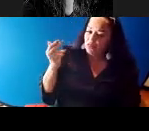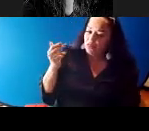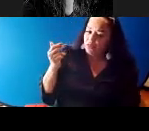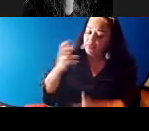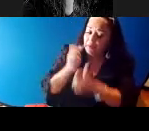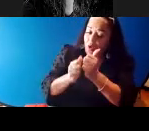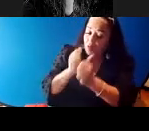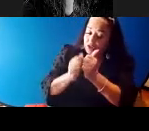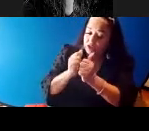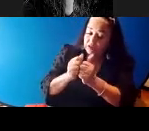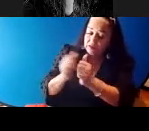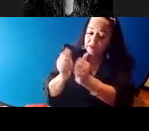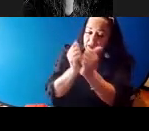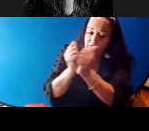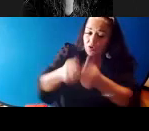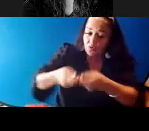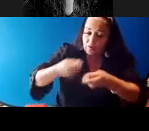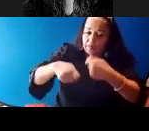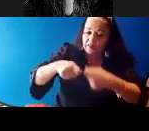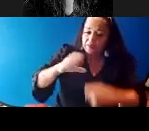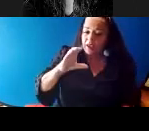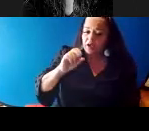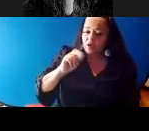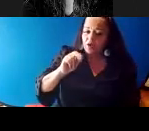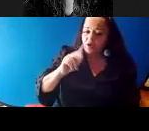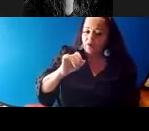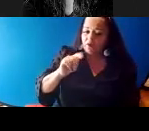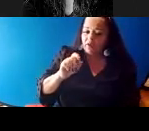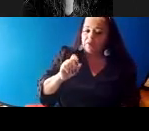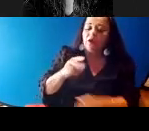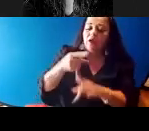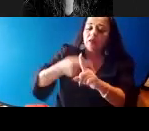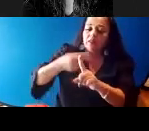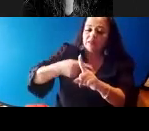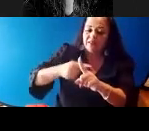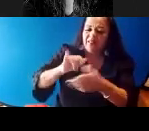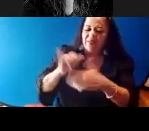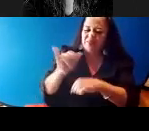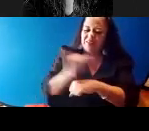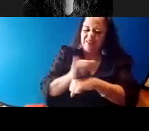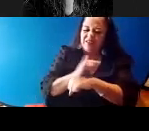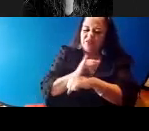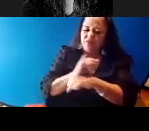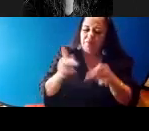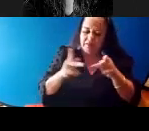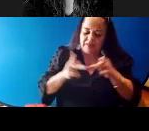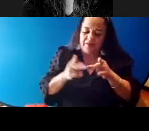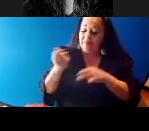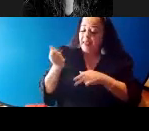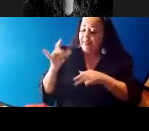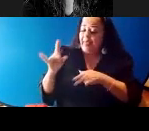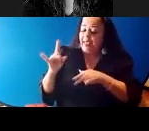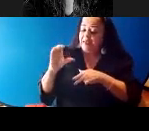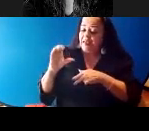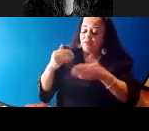slavery, but was replaced by convict leasing, which was the birth of the prison industrial complex. Throughout the 1800s and